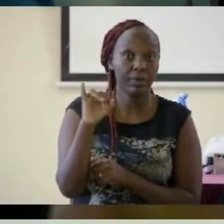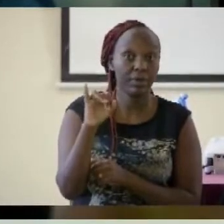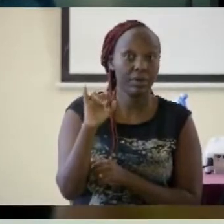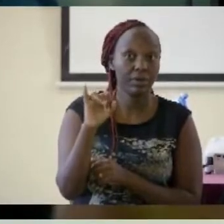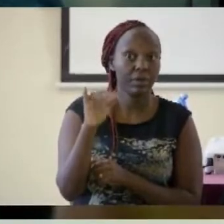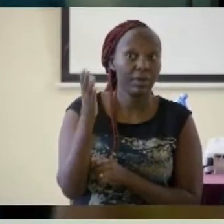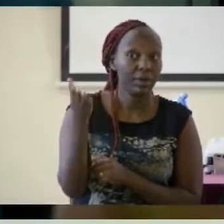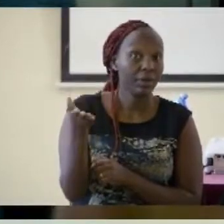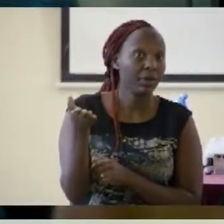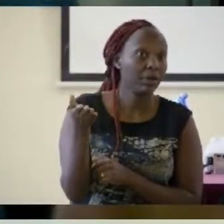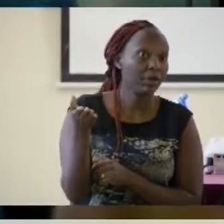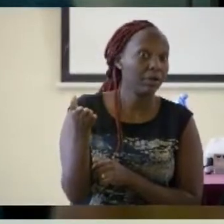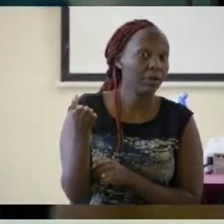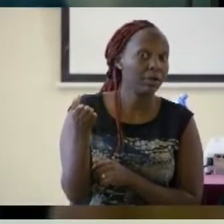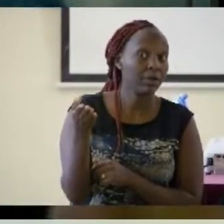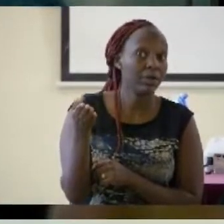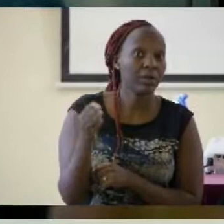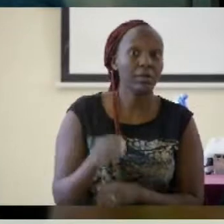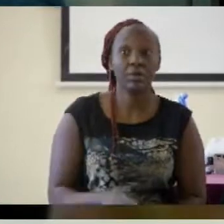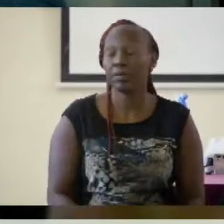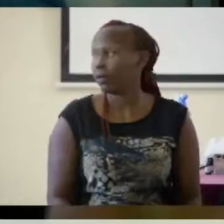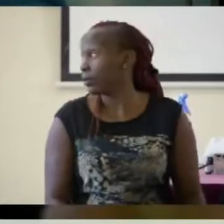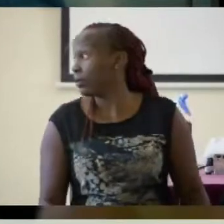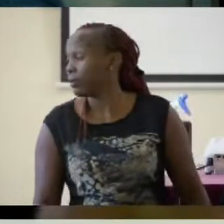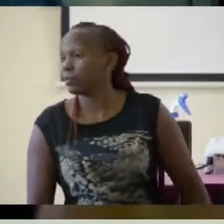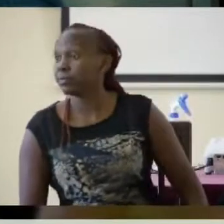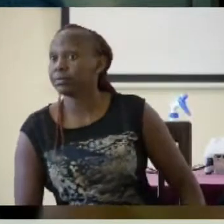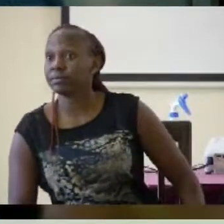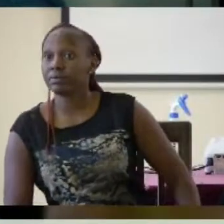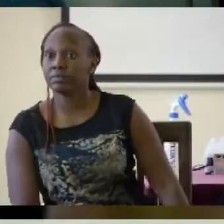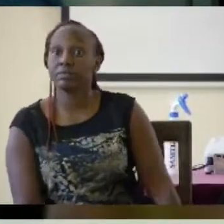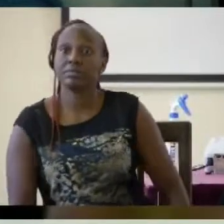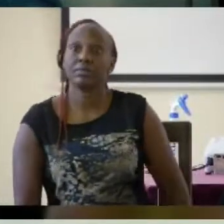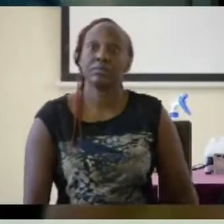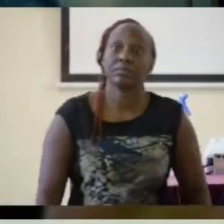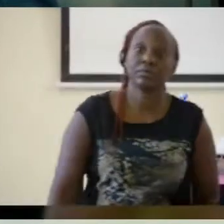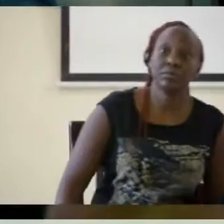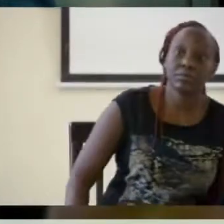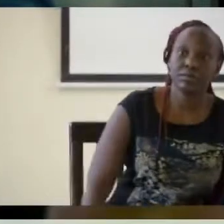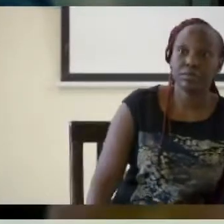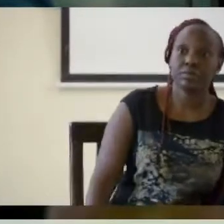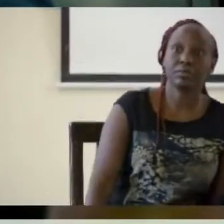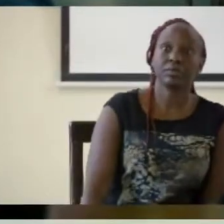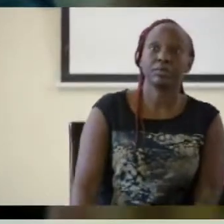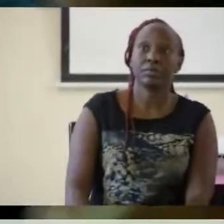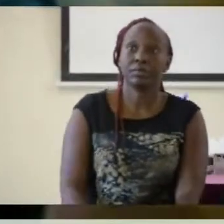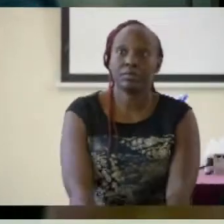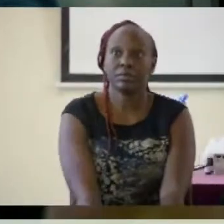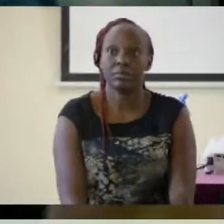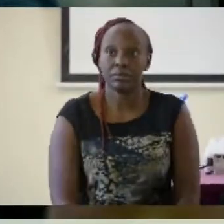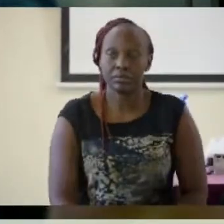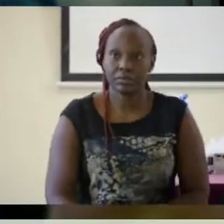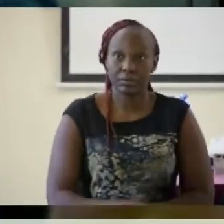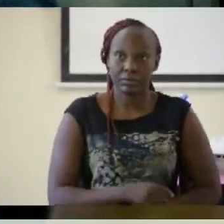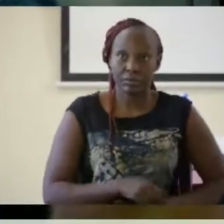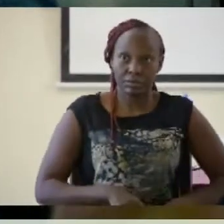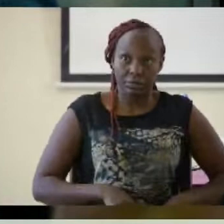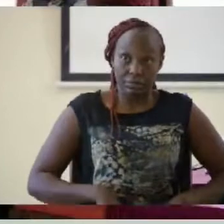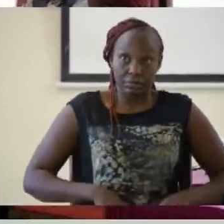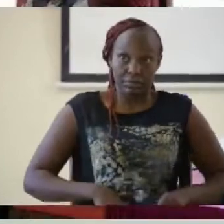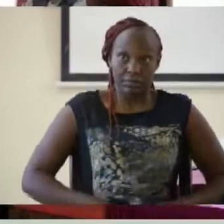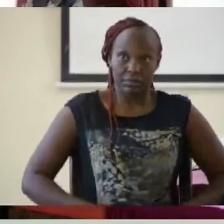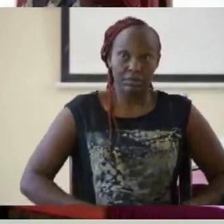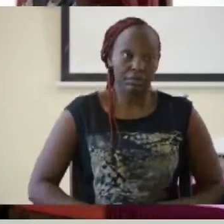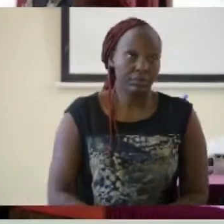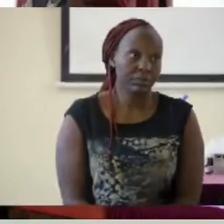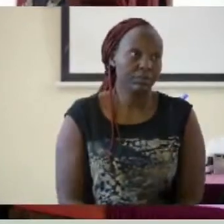Is Alvin here, Dr. Aura? Kome, wasn't he your classmate? He was your classmate, isn't